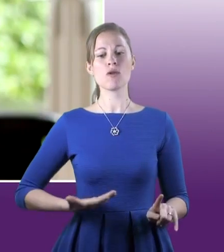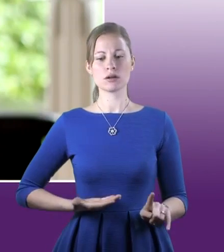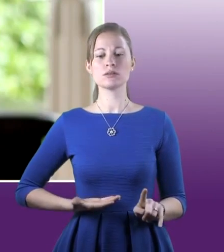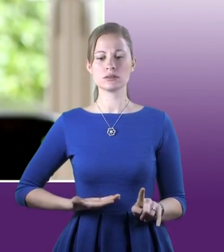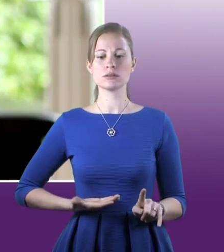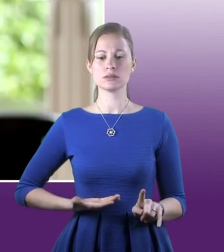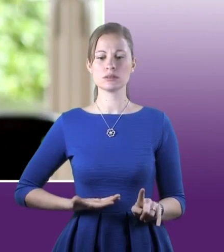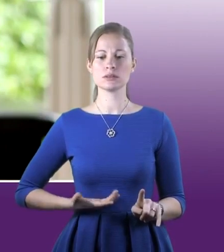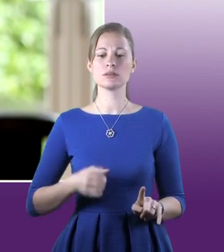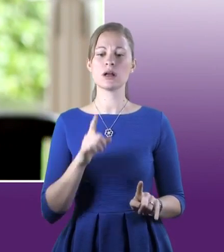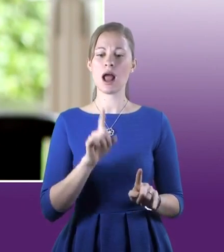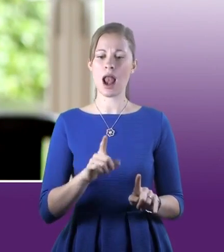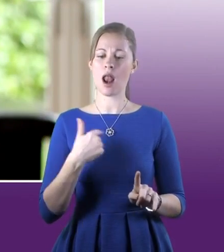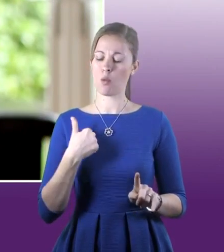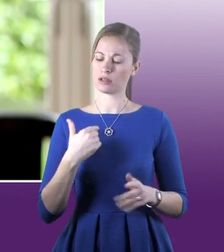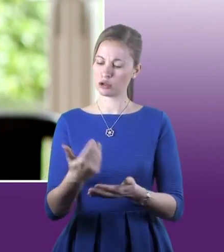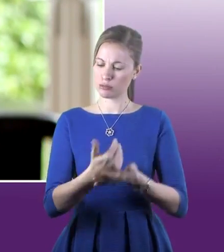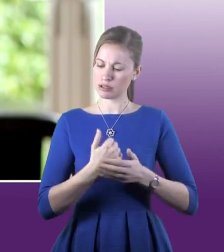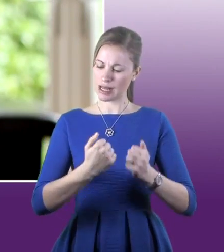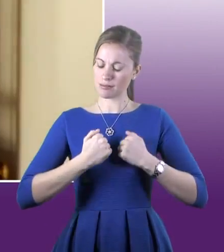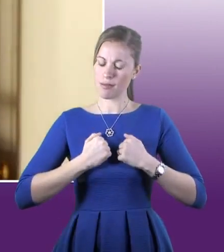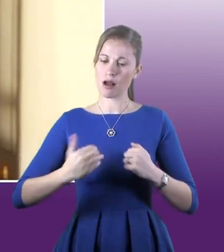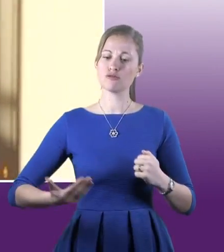I wanted to protect that right.